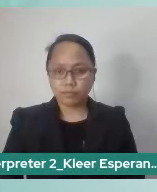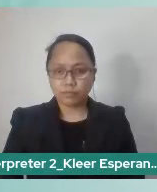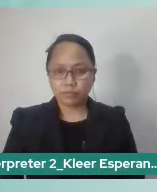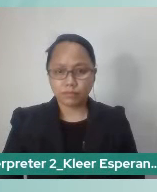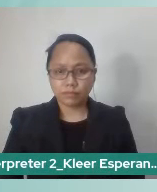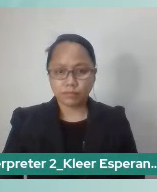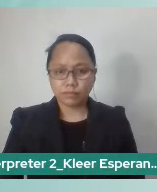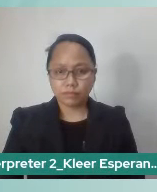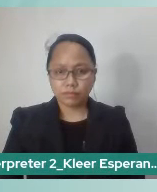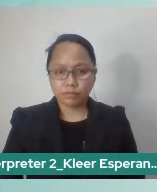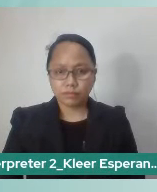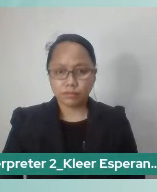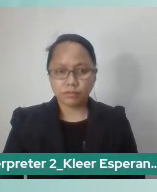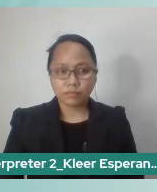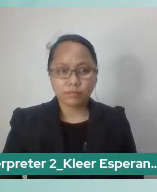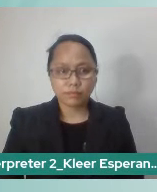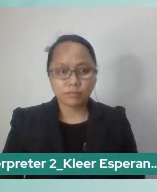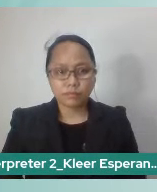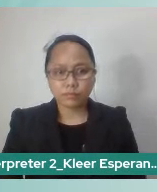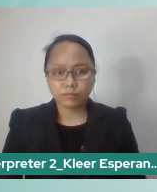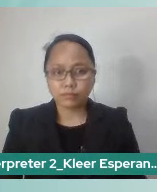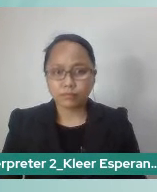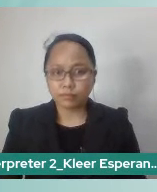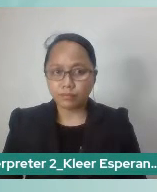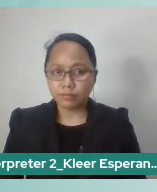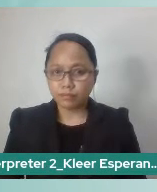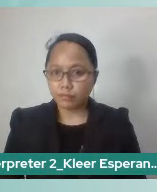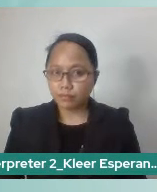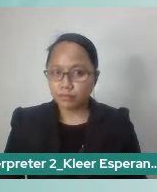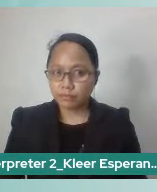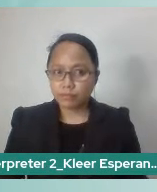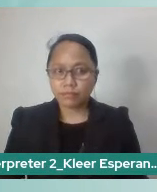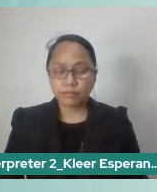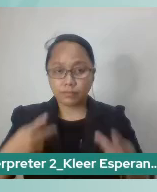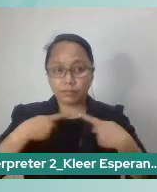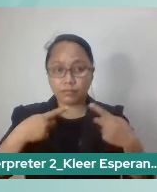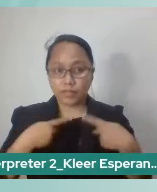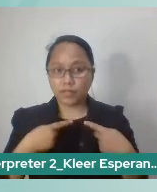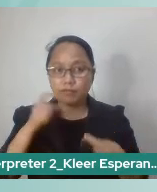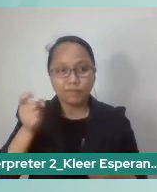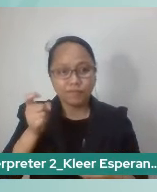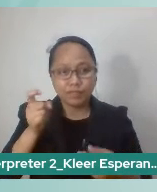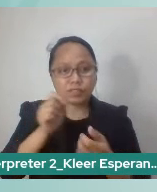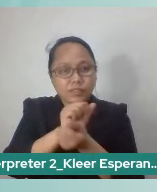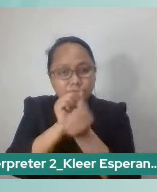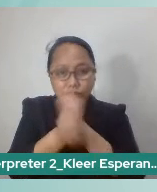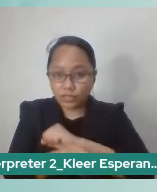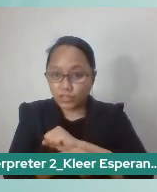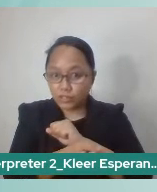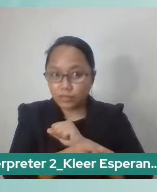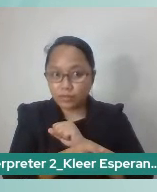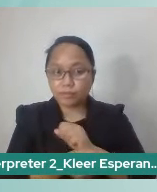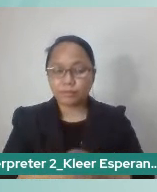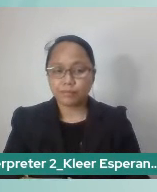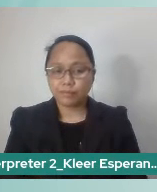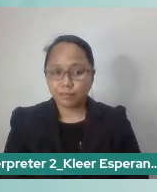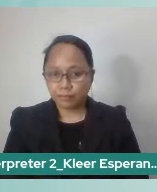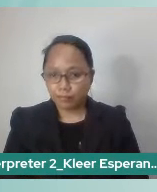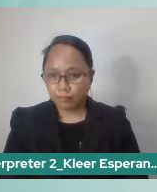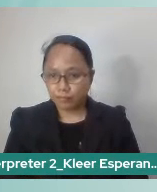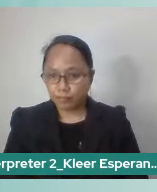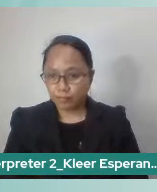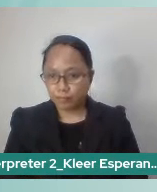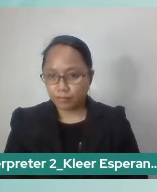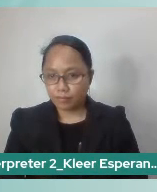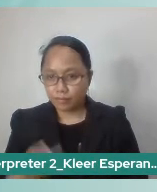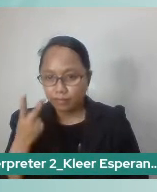based on the recommendation from the SAGE committee. It said a single dose schedule should be considered. This is in